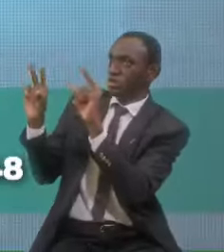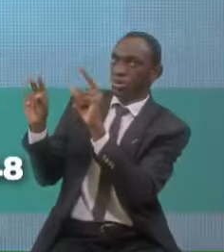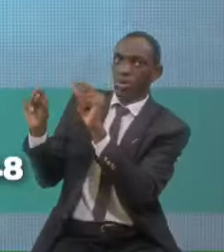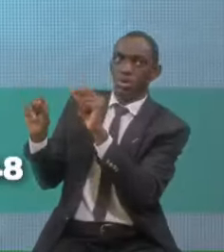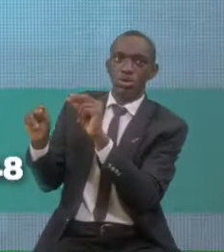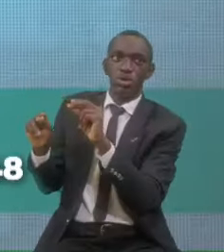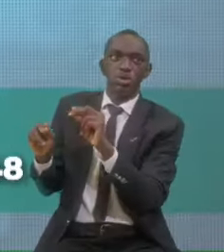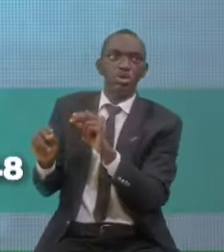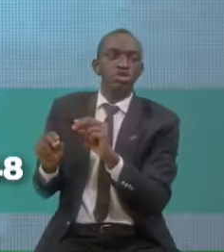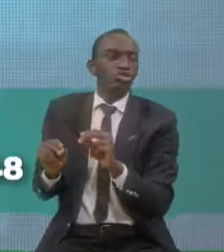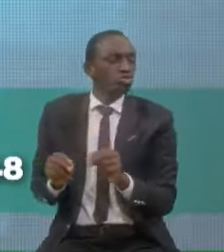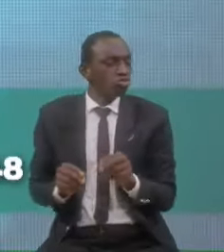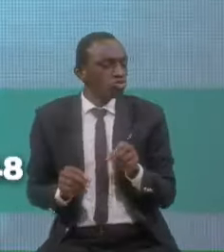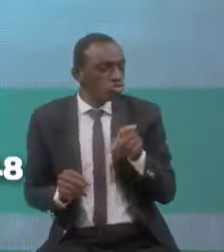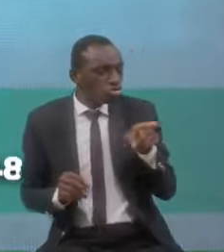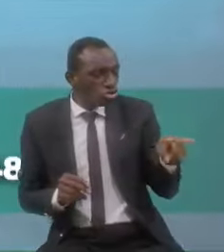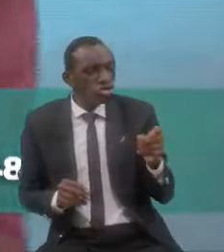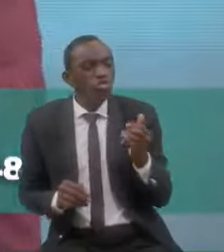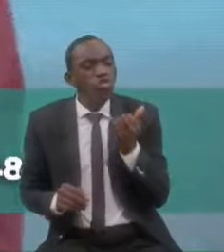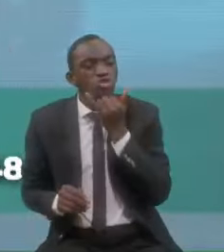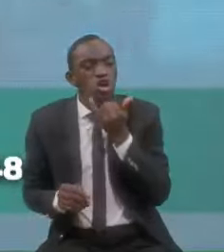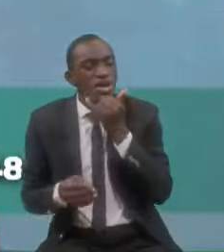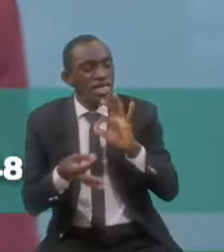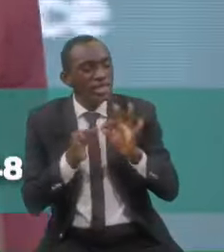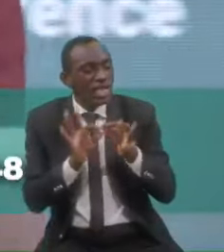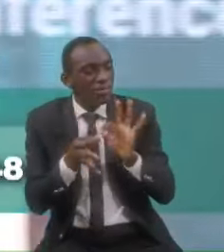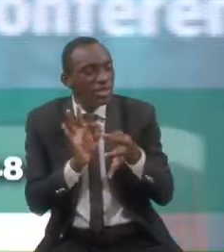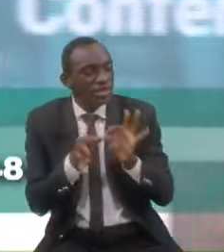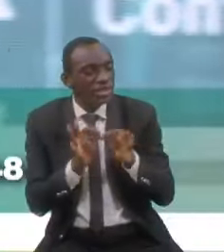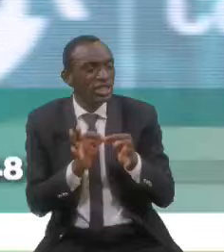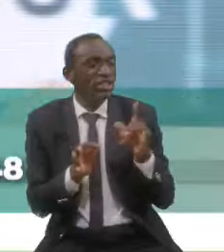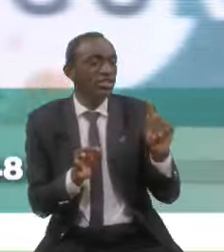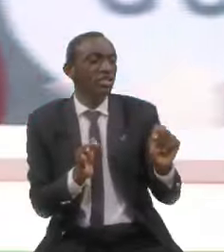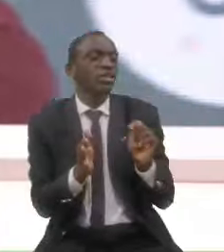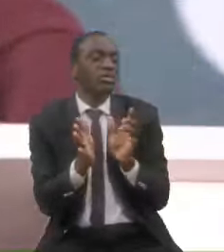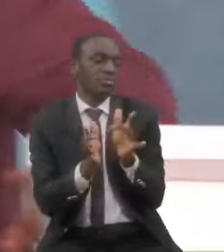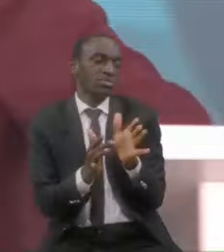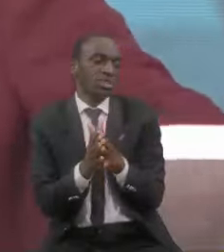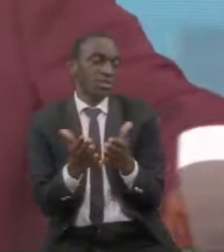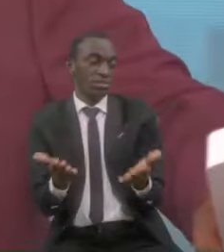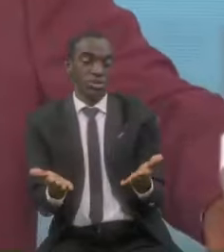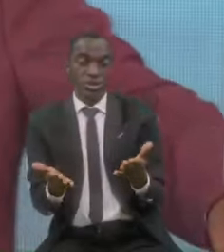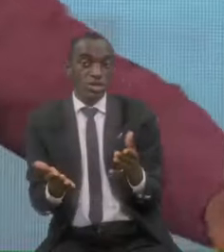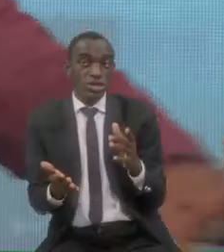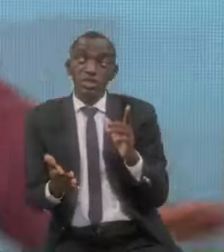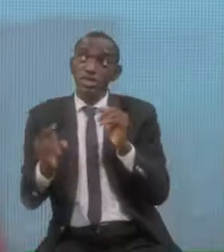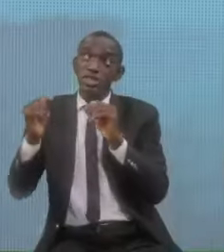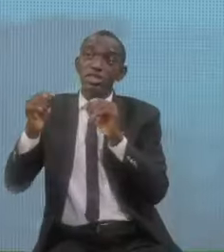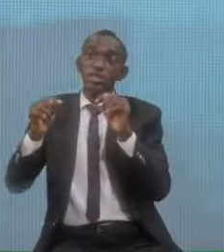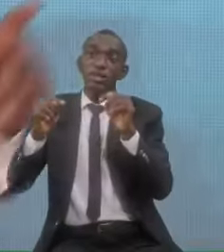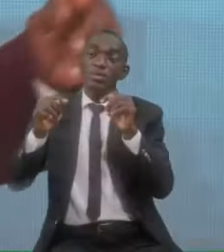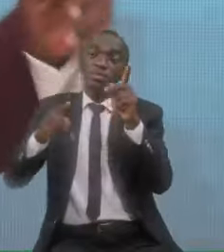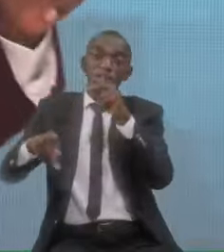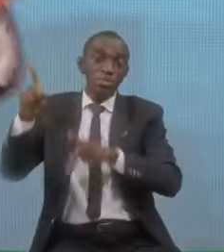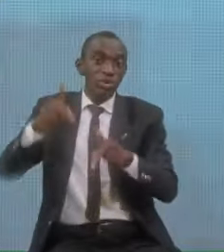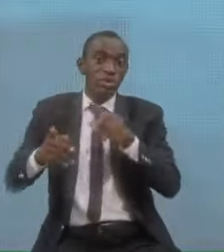misinterpreting the vision. And eventually, the people that were sent from Cornelius, they came, they were